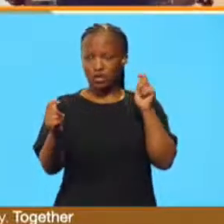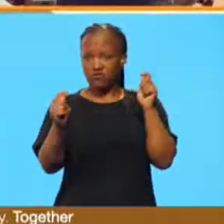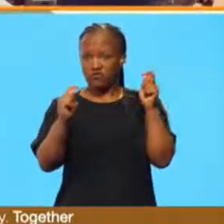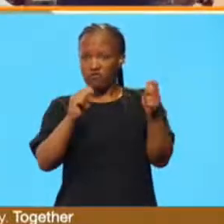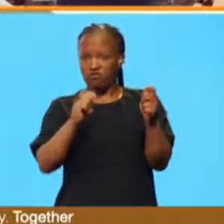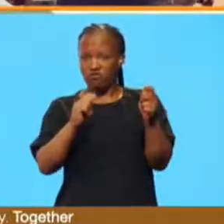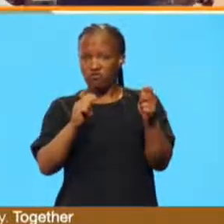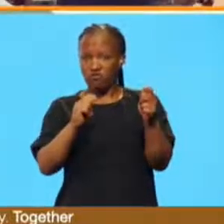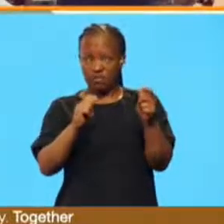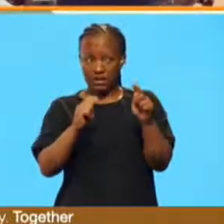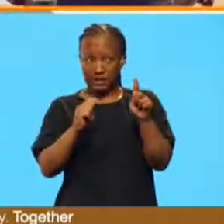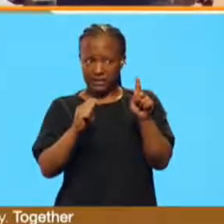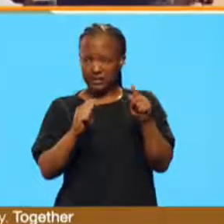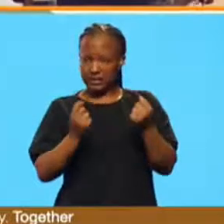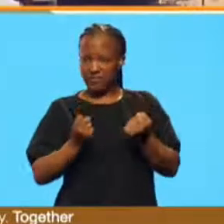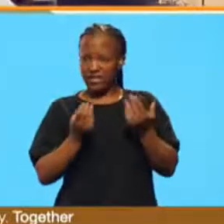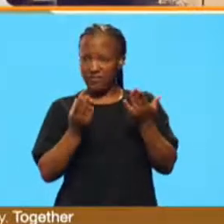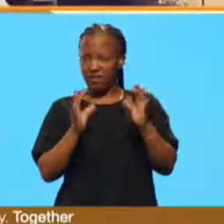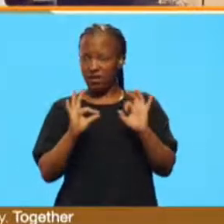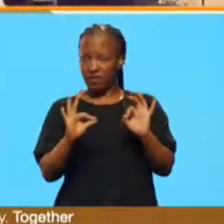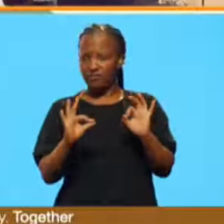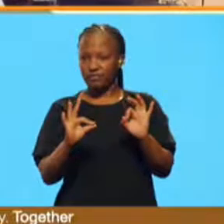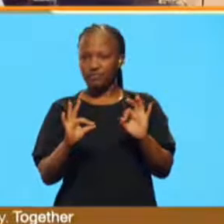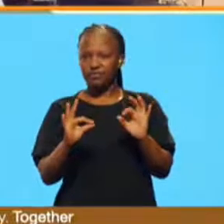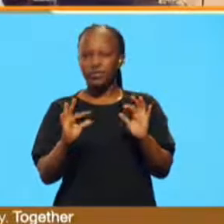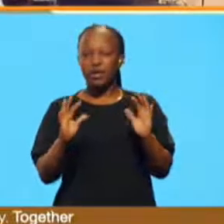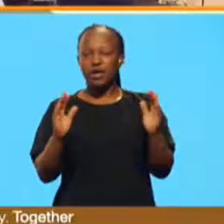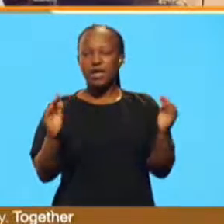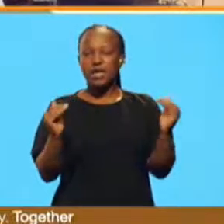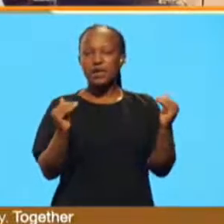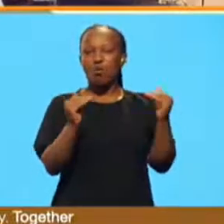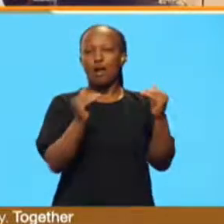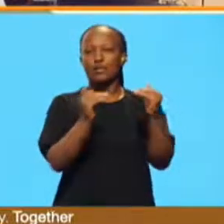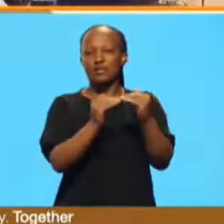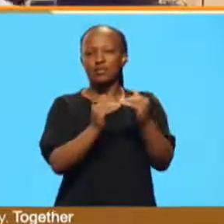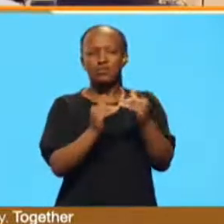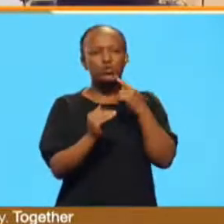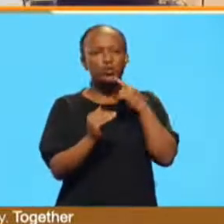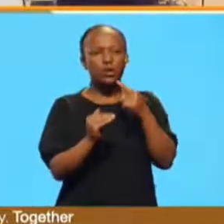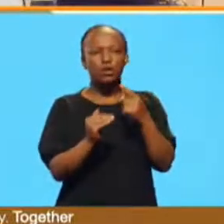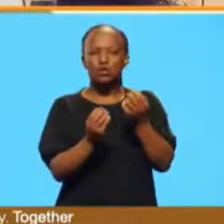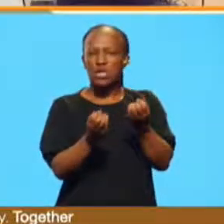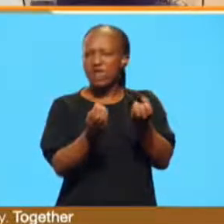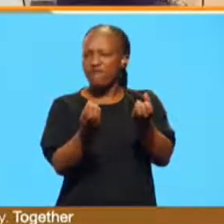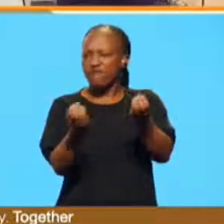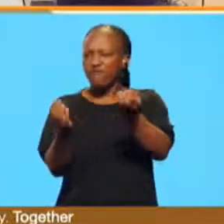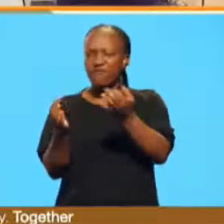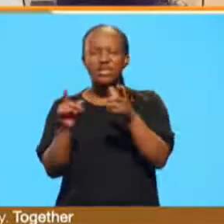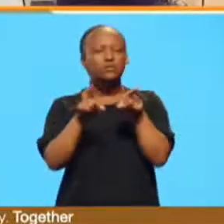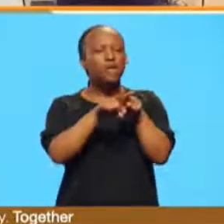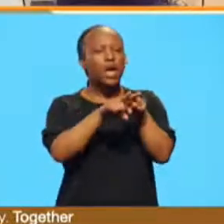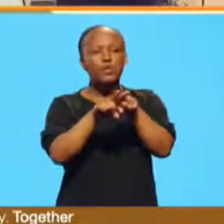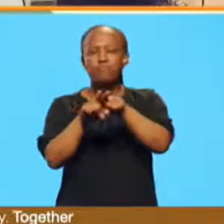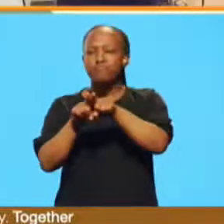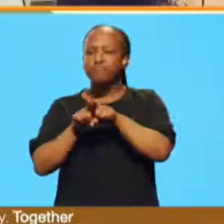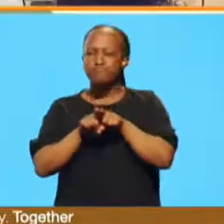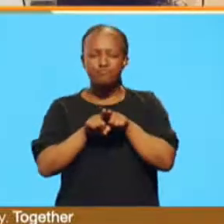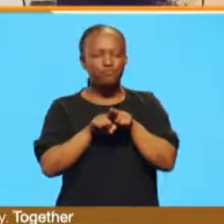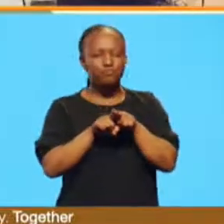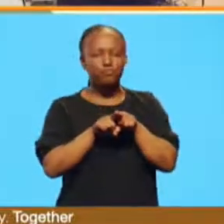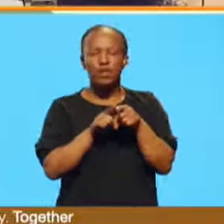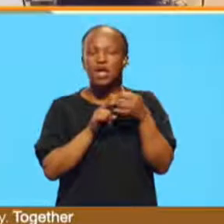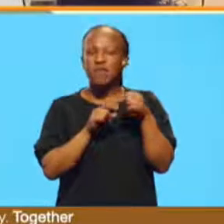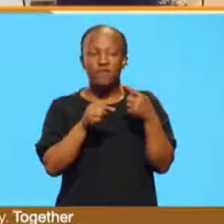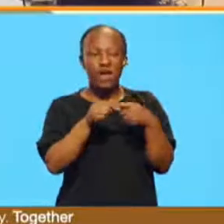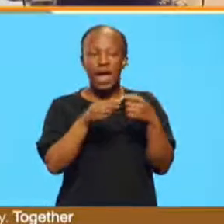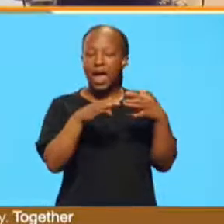real service delivery? So that's what equality says. Equality says give everyone same amount of, if it's